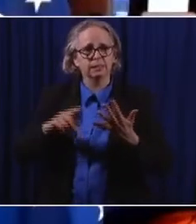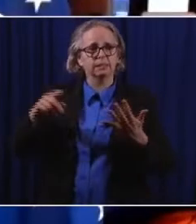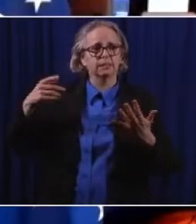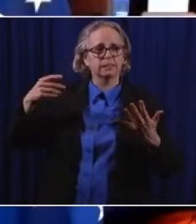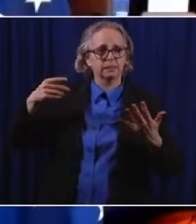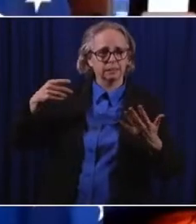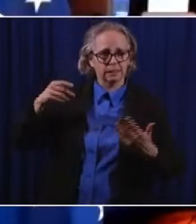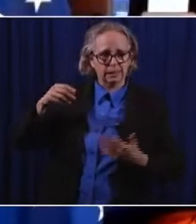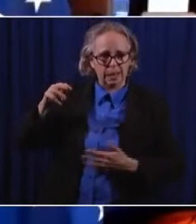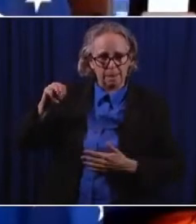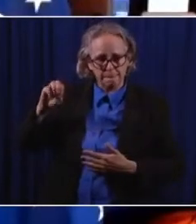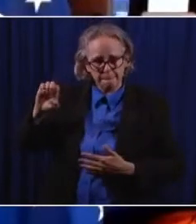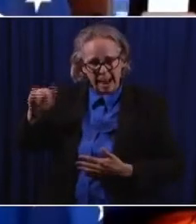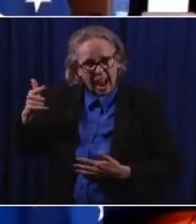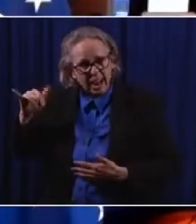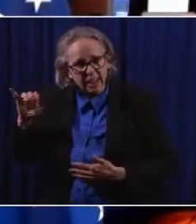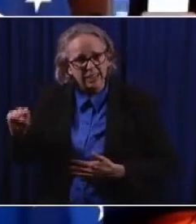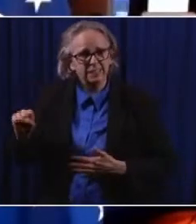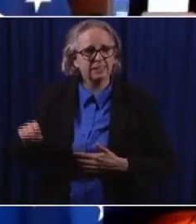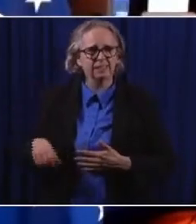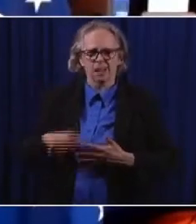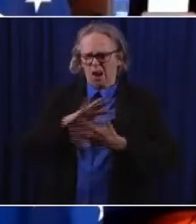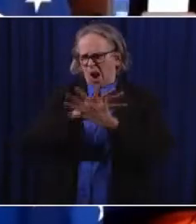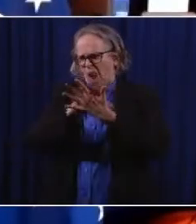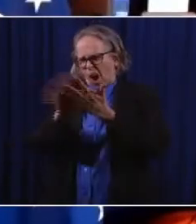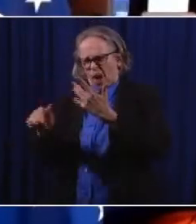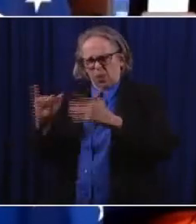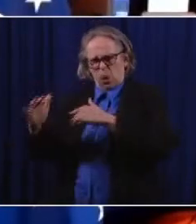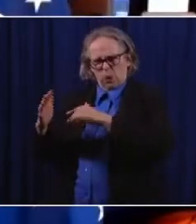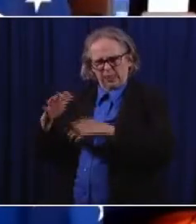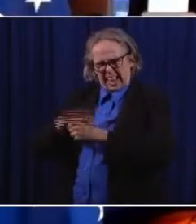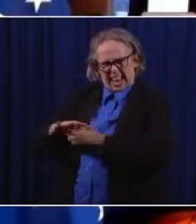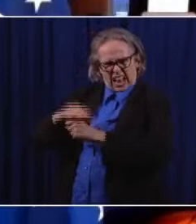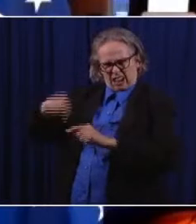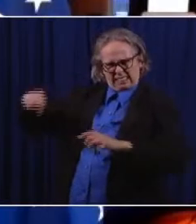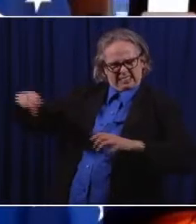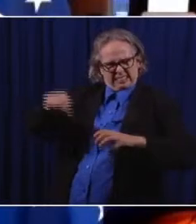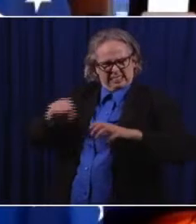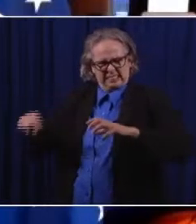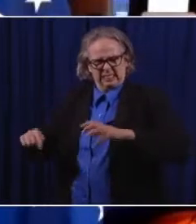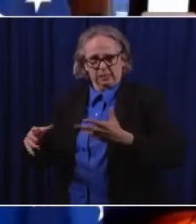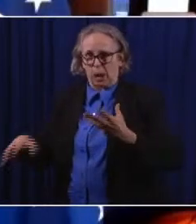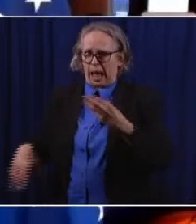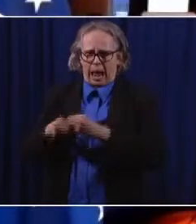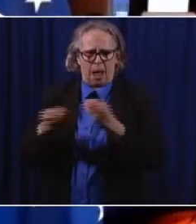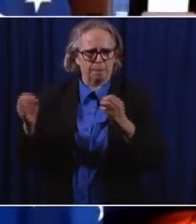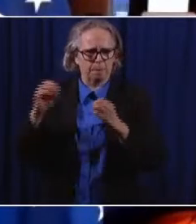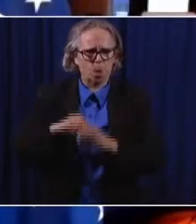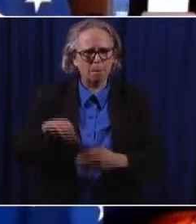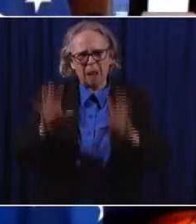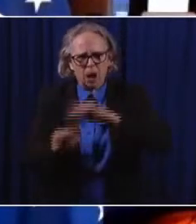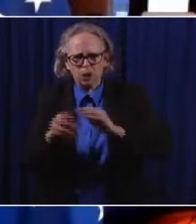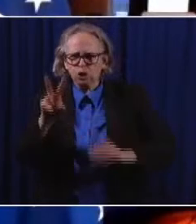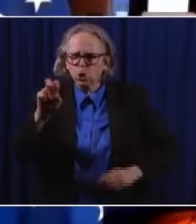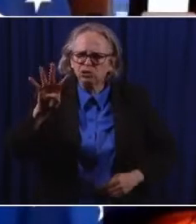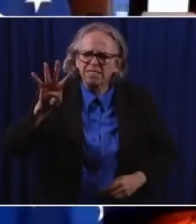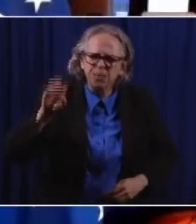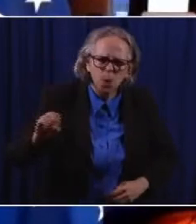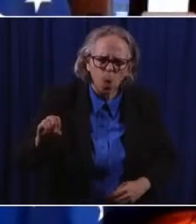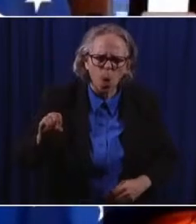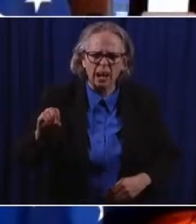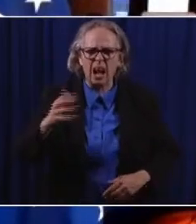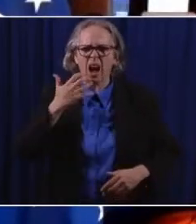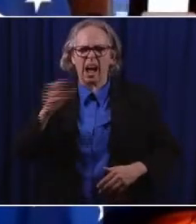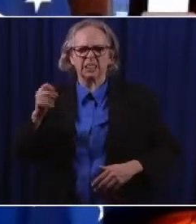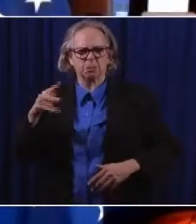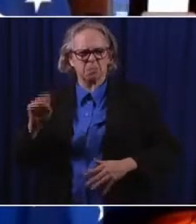240 hotspots to the libraries in these communities to help extend broadband high-speed